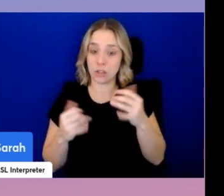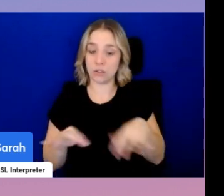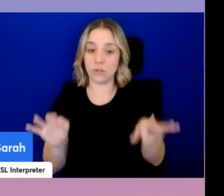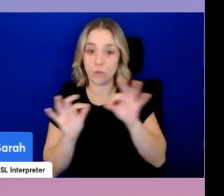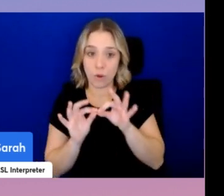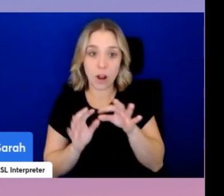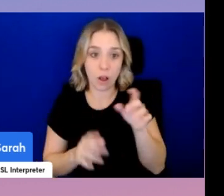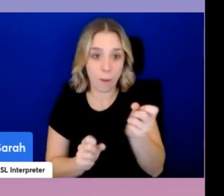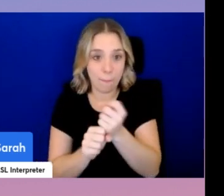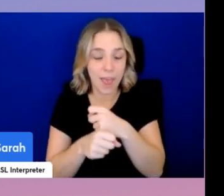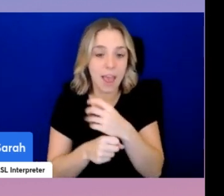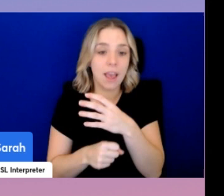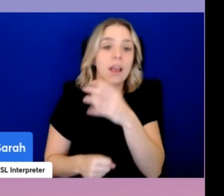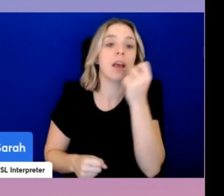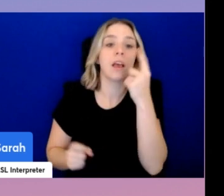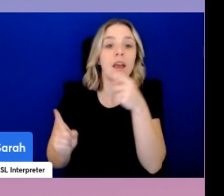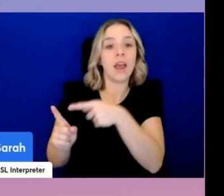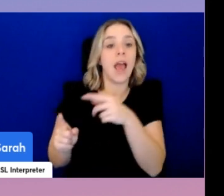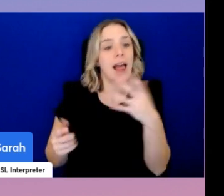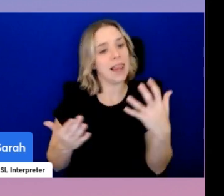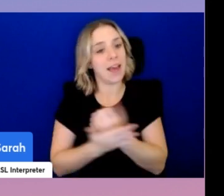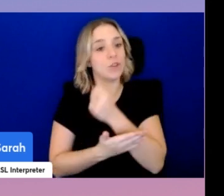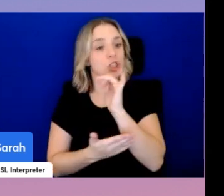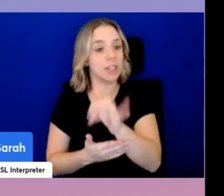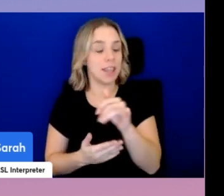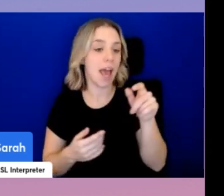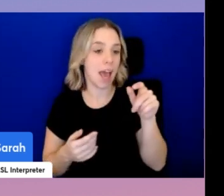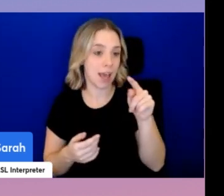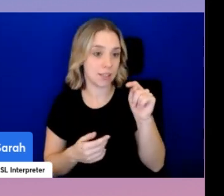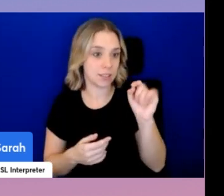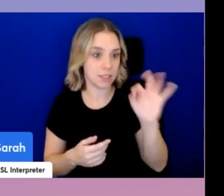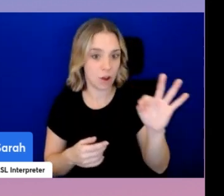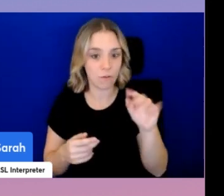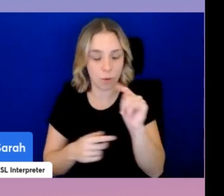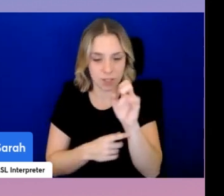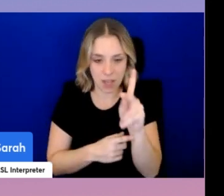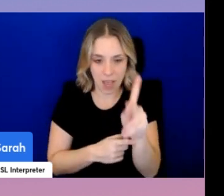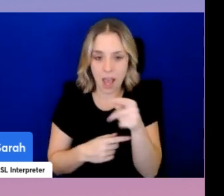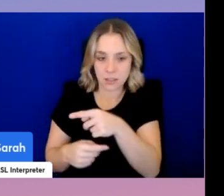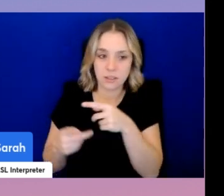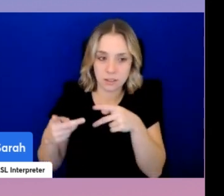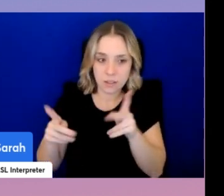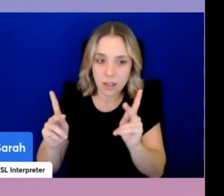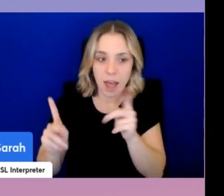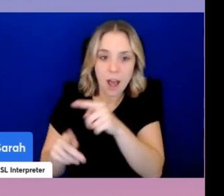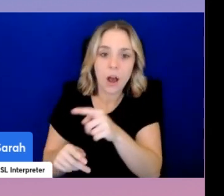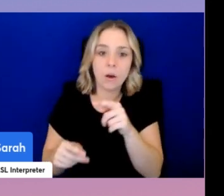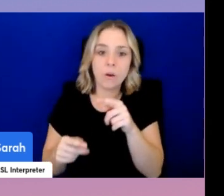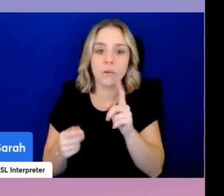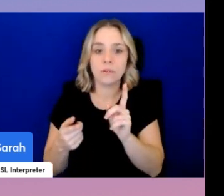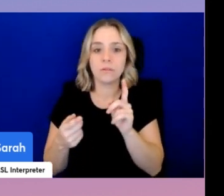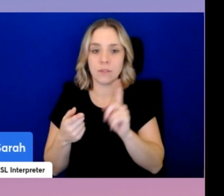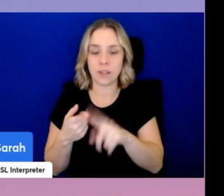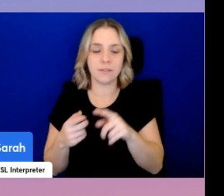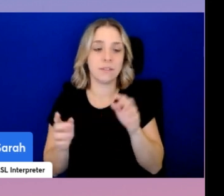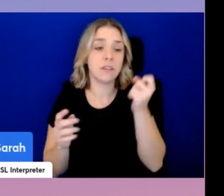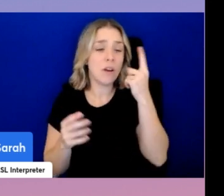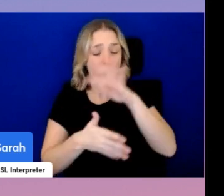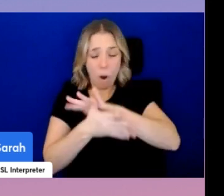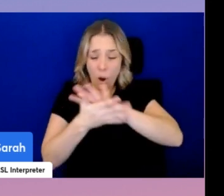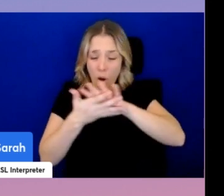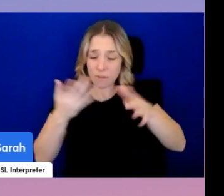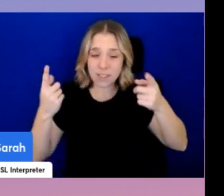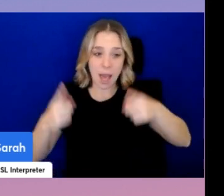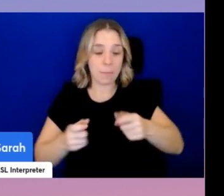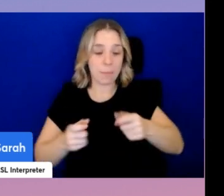leveraging Terraform run tasks, their actions can also be validated by the security tools deployed to the platform. All of this happens without